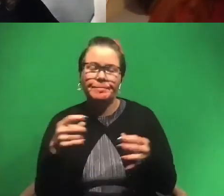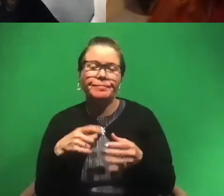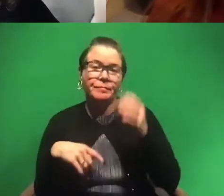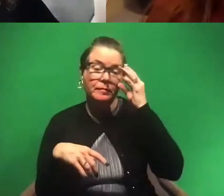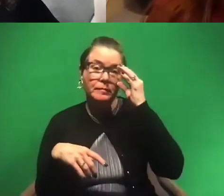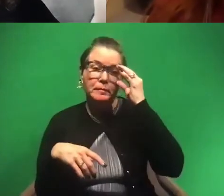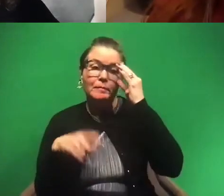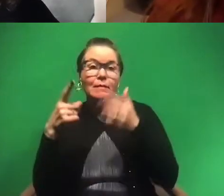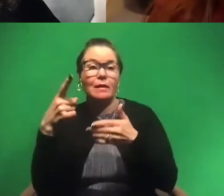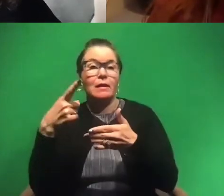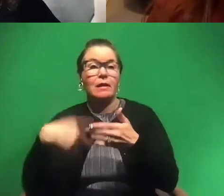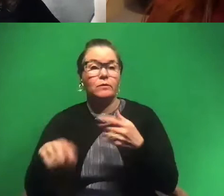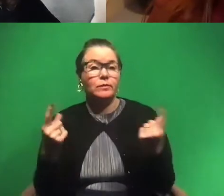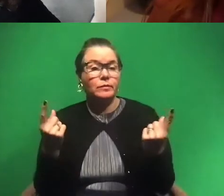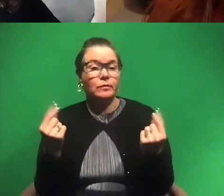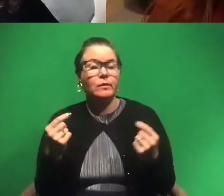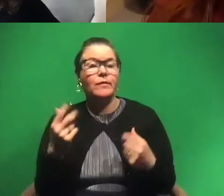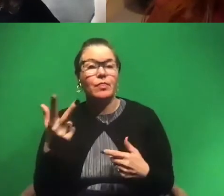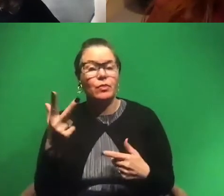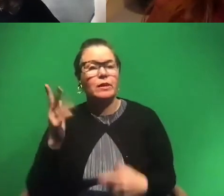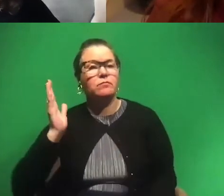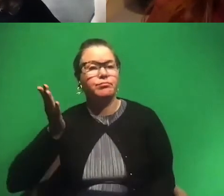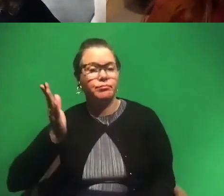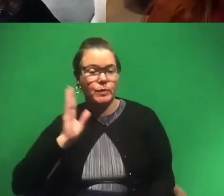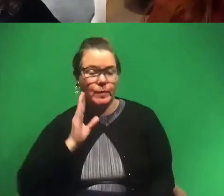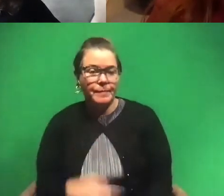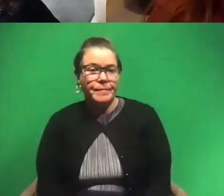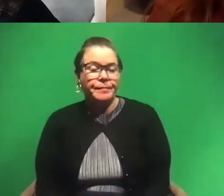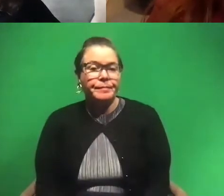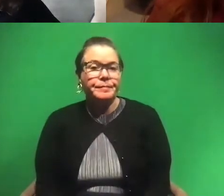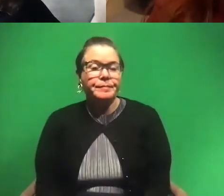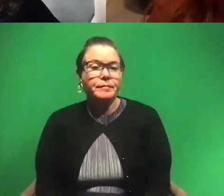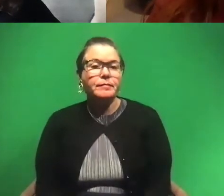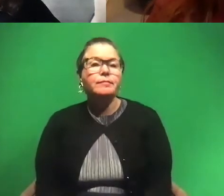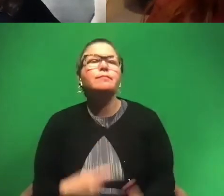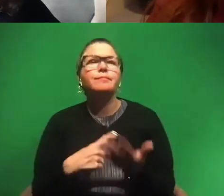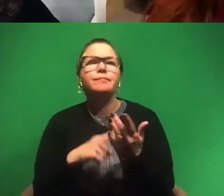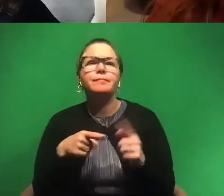next week, we've got 3 Skype a Scientist Live sessions. We are gonna be talking about